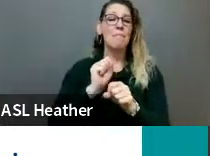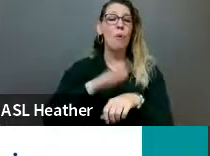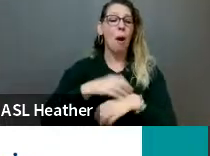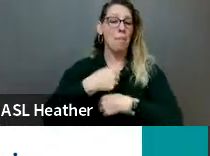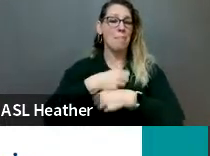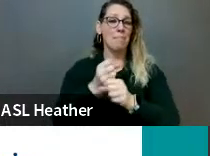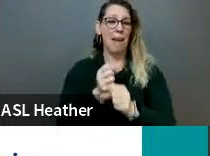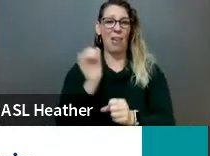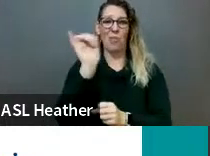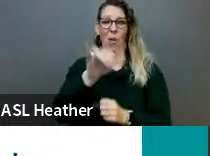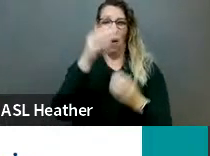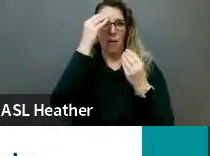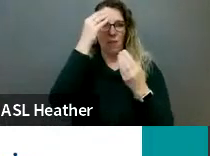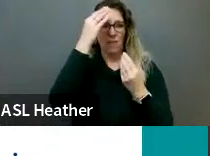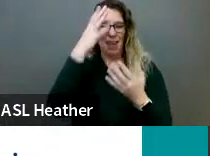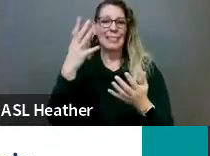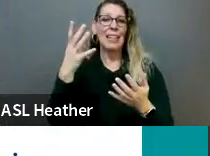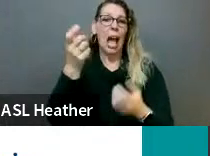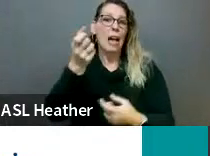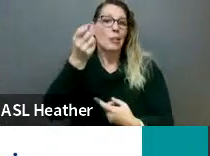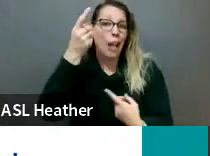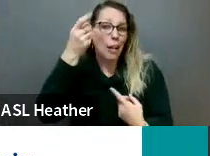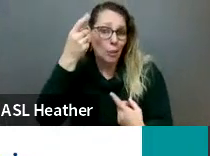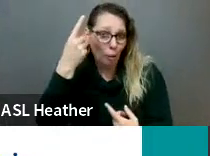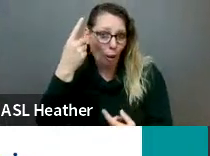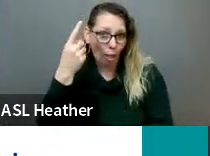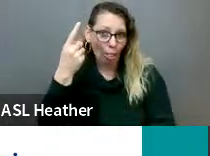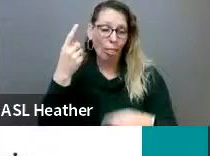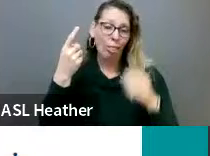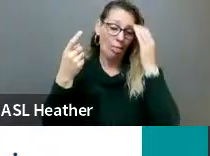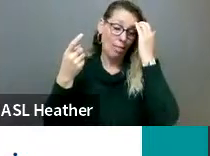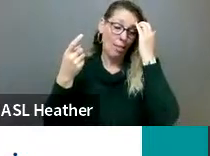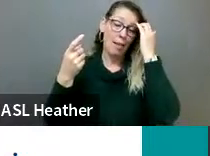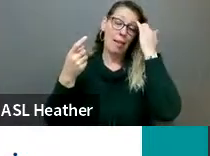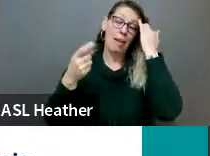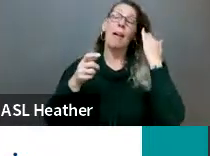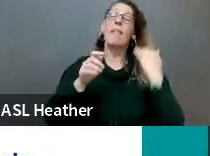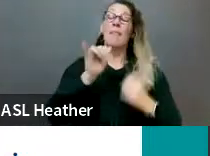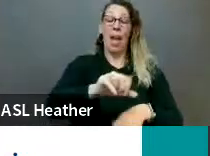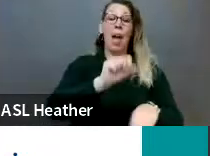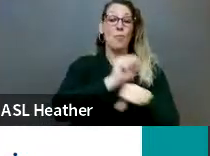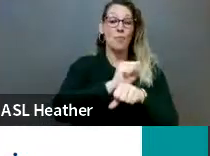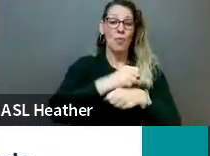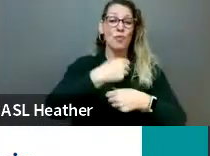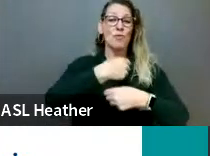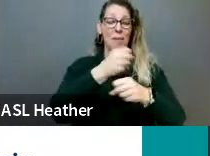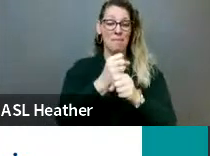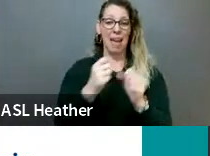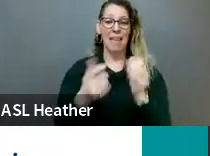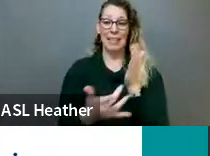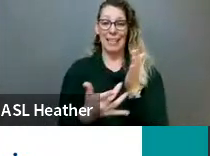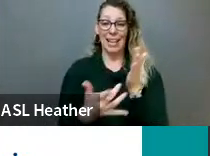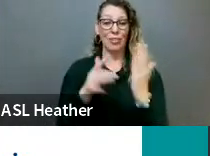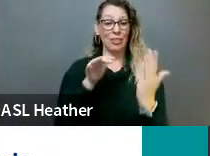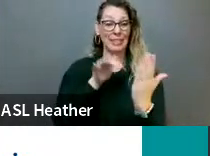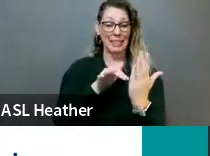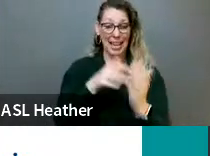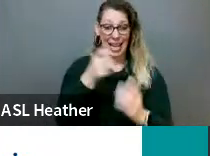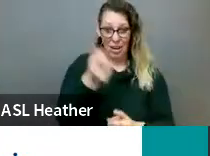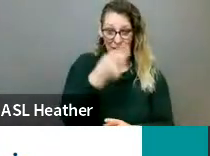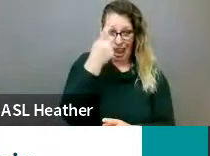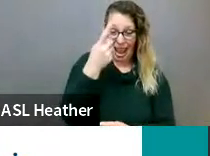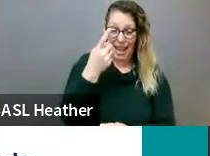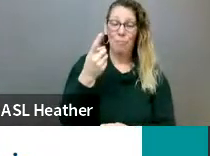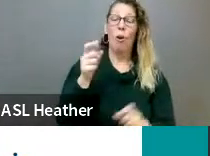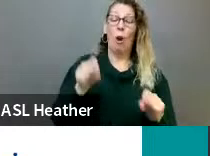understandable within the body of that supplemental EIS. That work to make the technical studies understandable includes